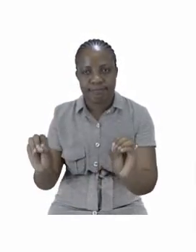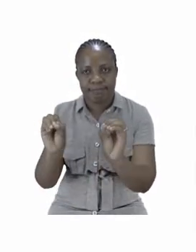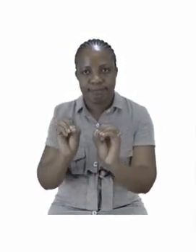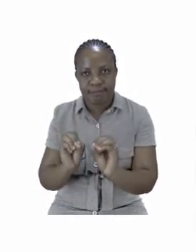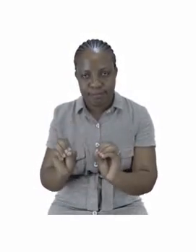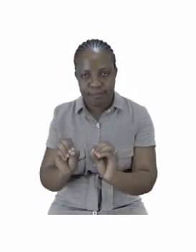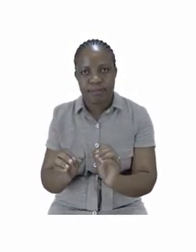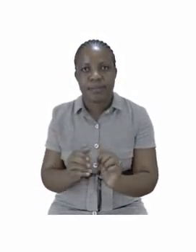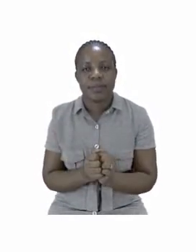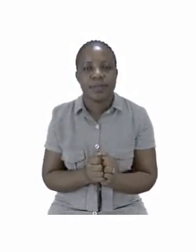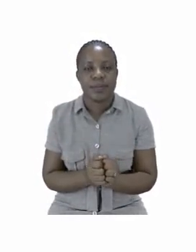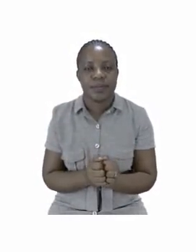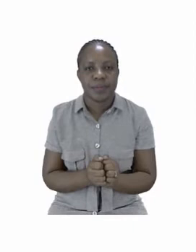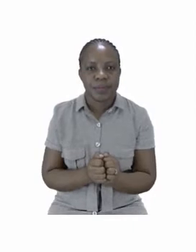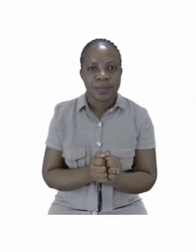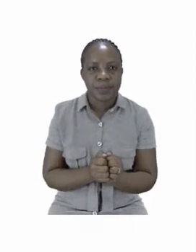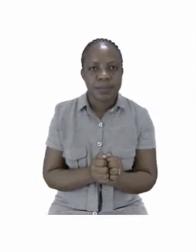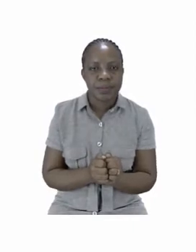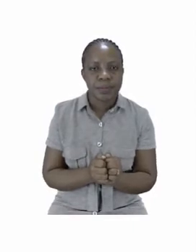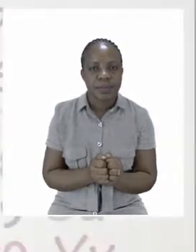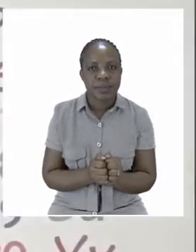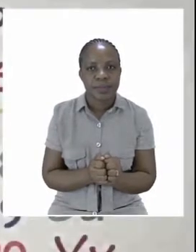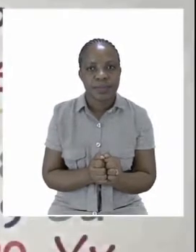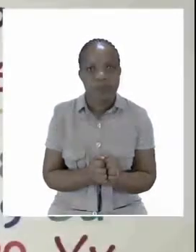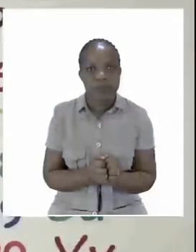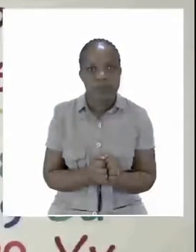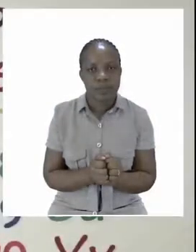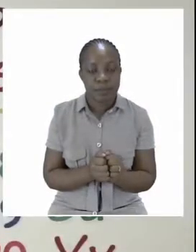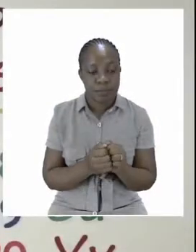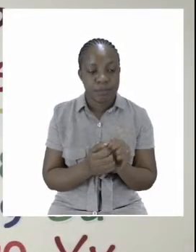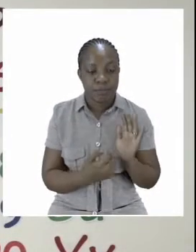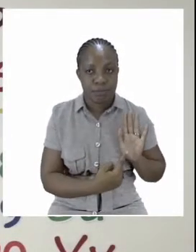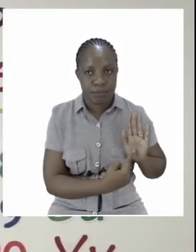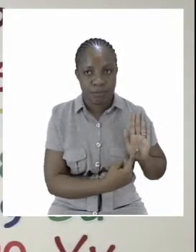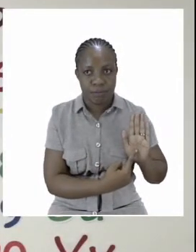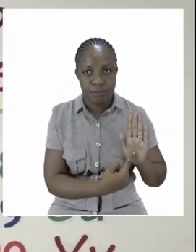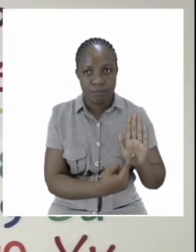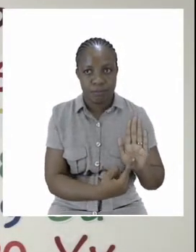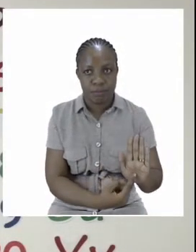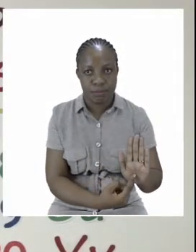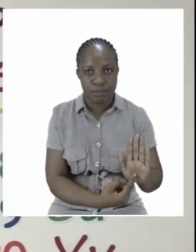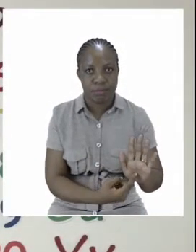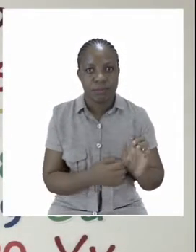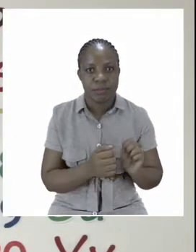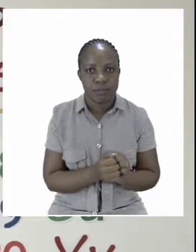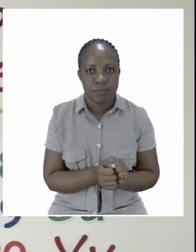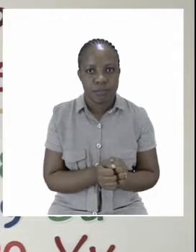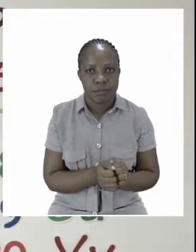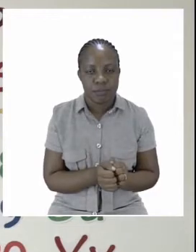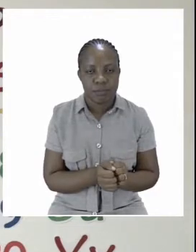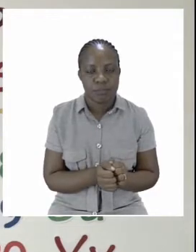together. So, let's take a look at the board. On the board, I have